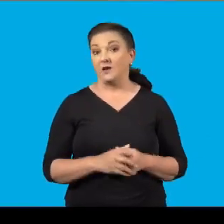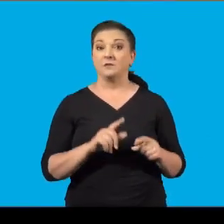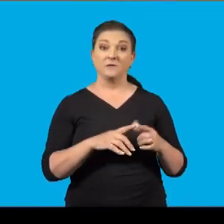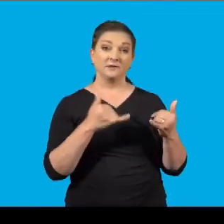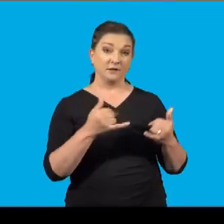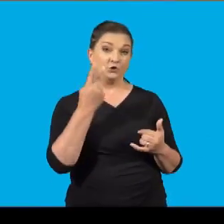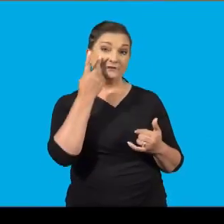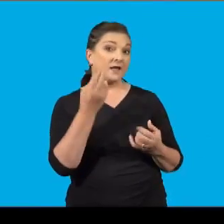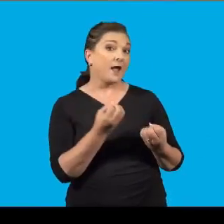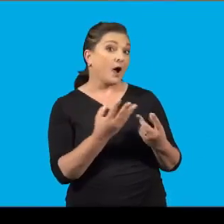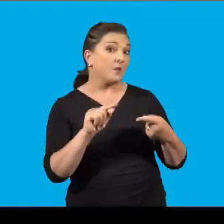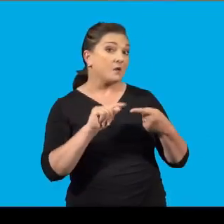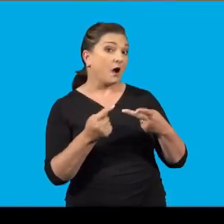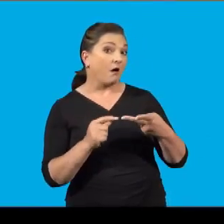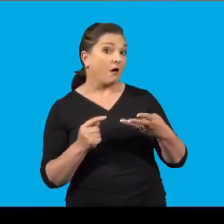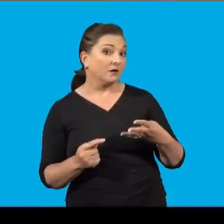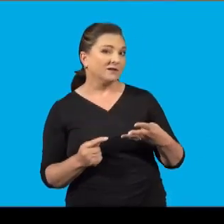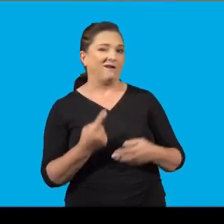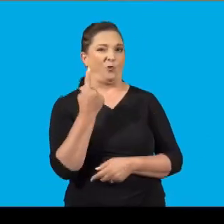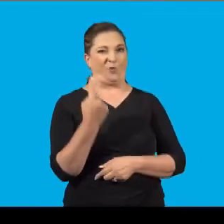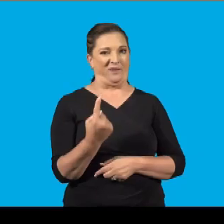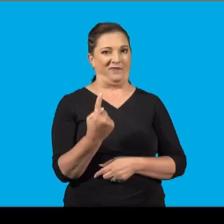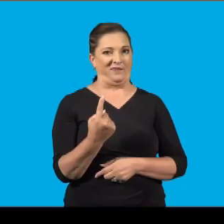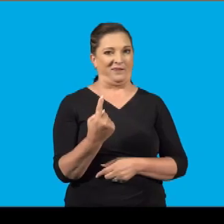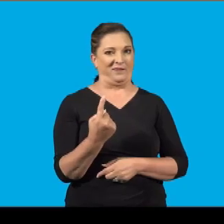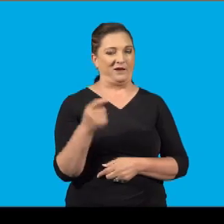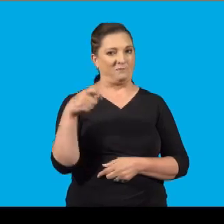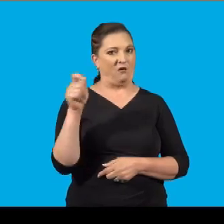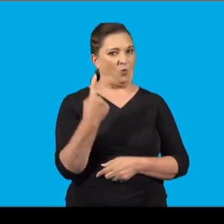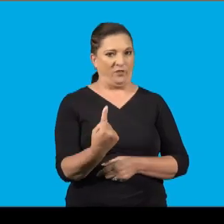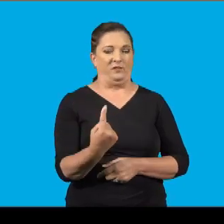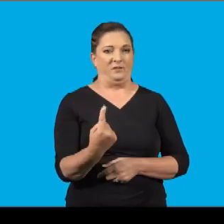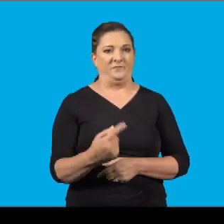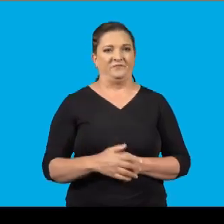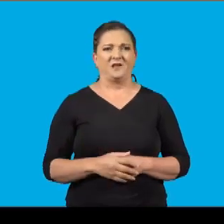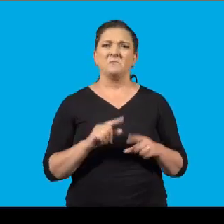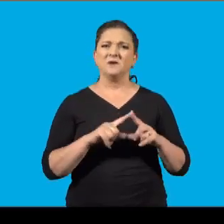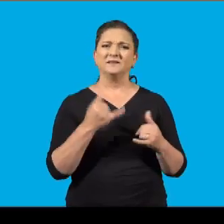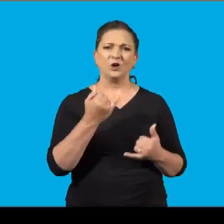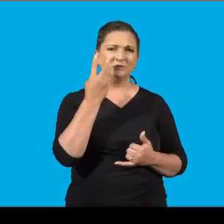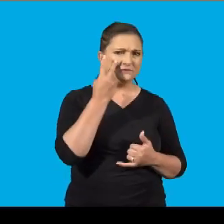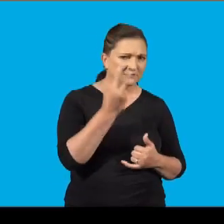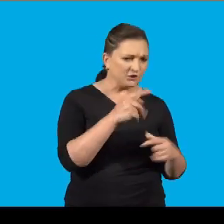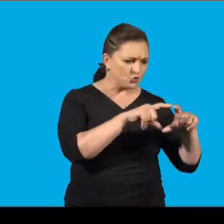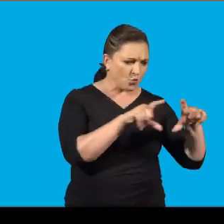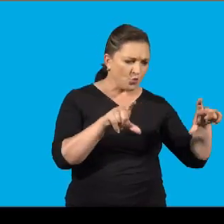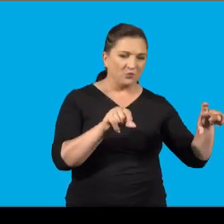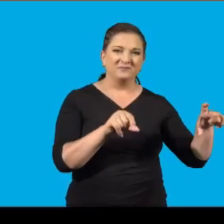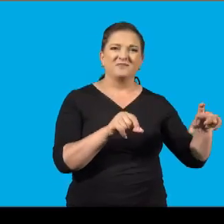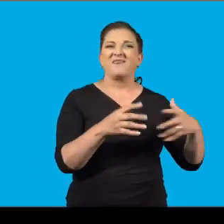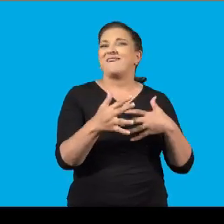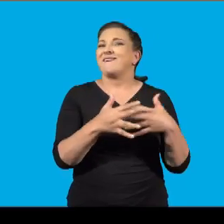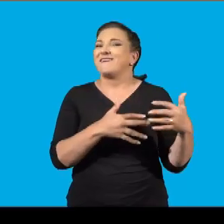very important to look at your mark allocation. There it is 1 mark. Okay, now if you read the source, it